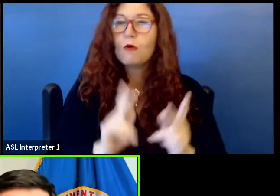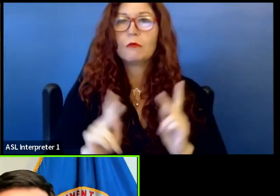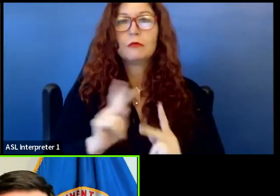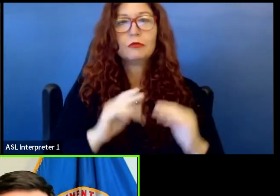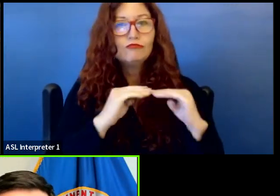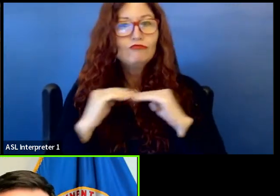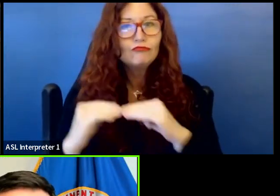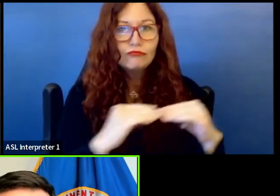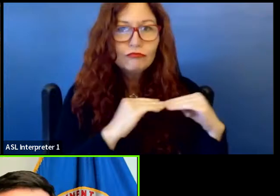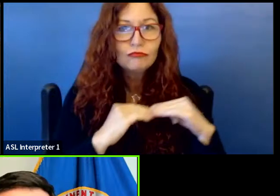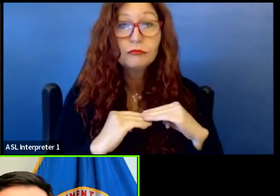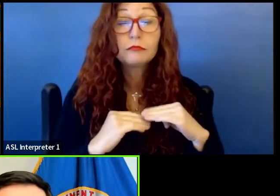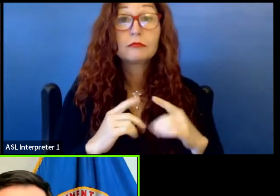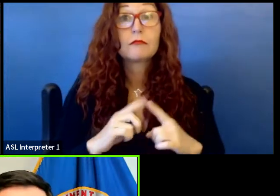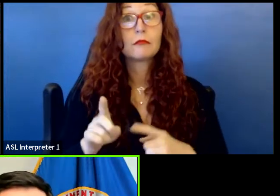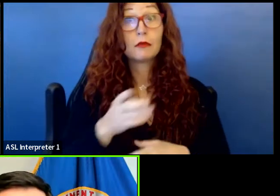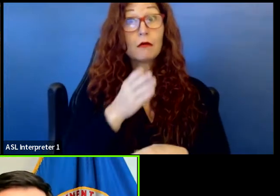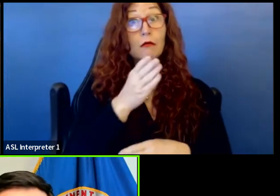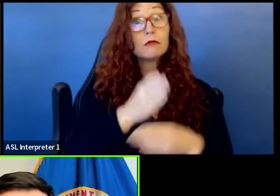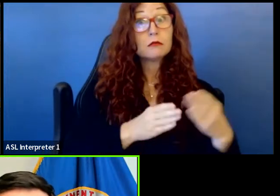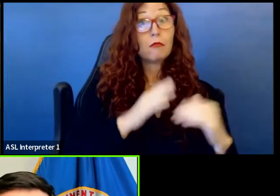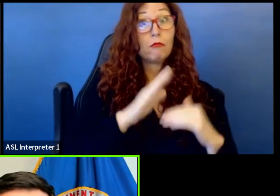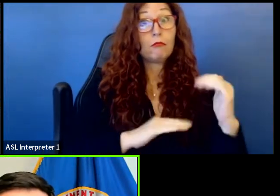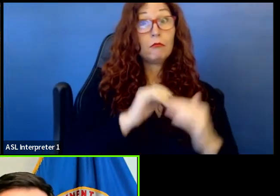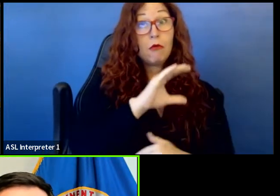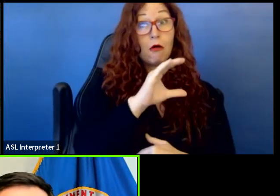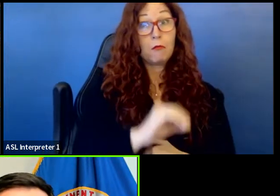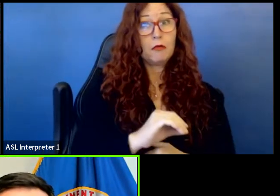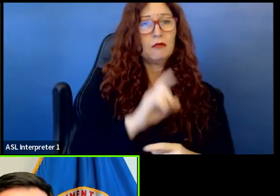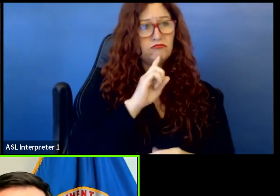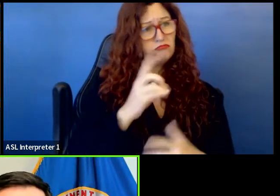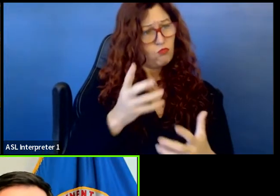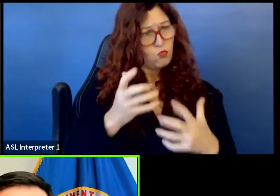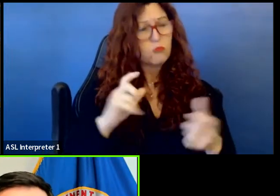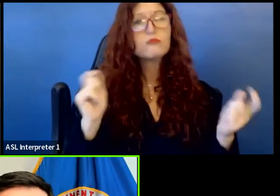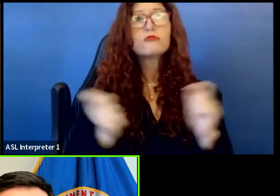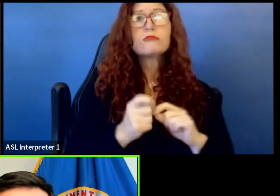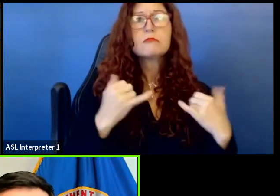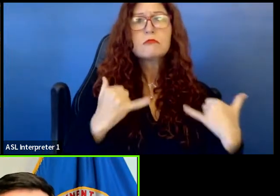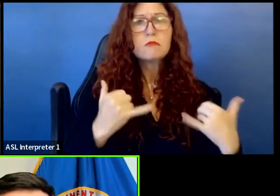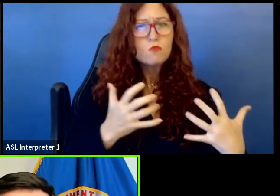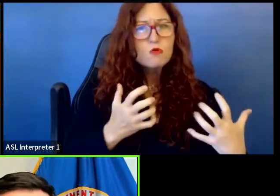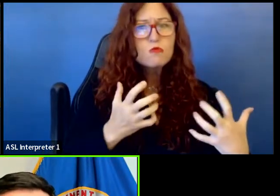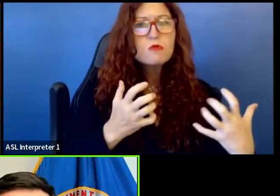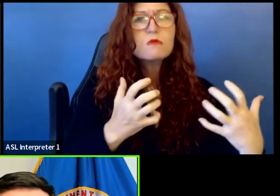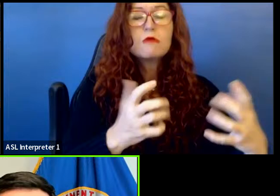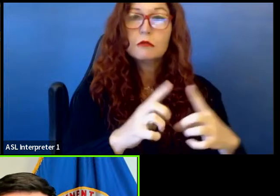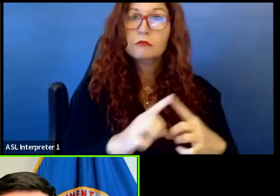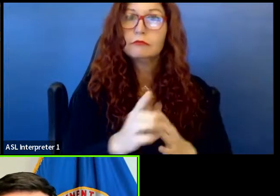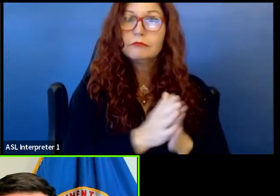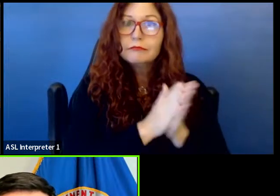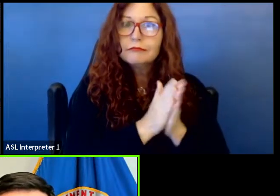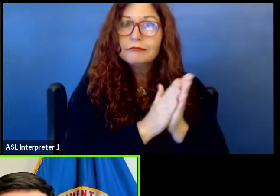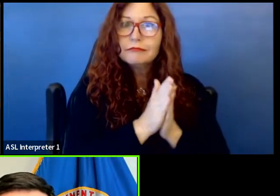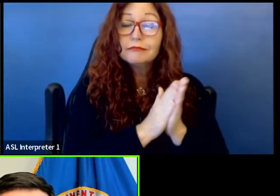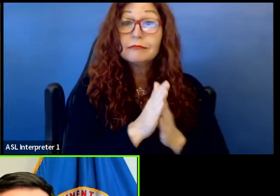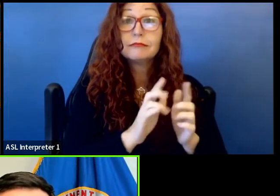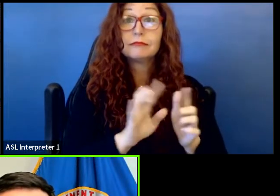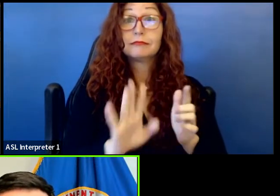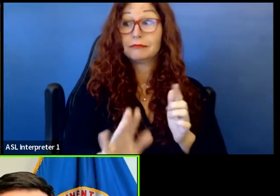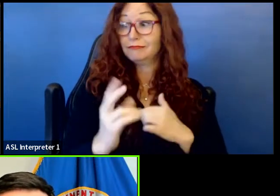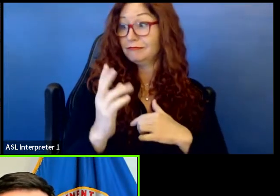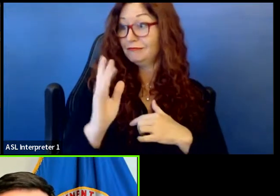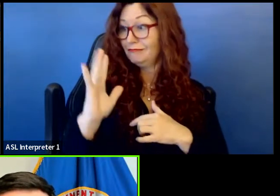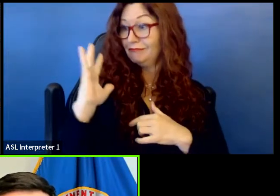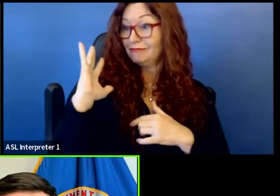demanding real-time changes for instance in 2020 one of the largest contractors in the country shut down two large projects